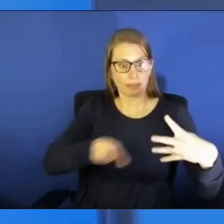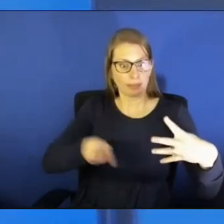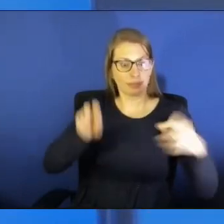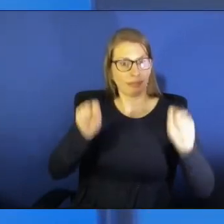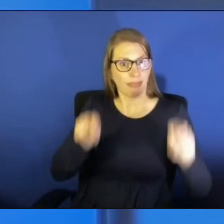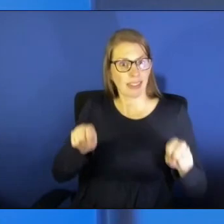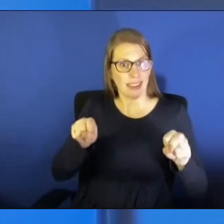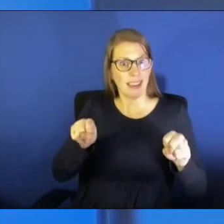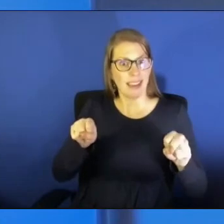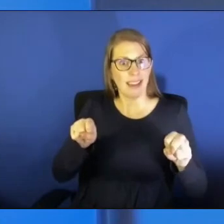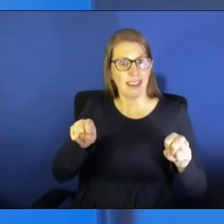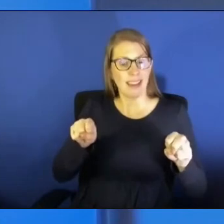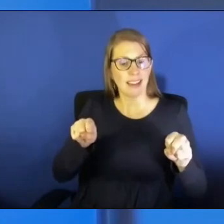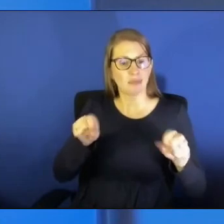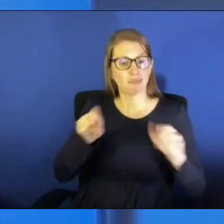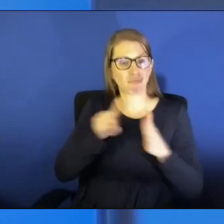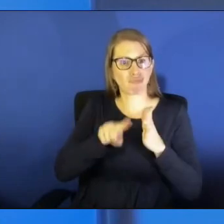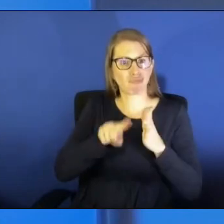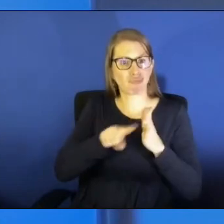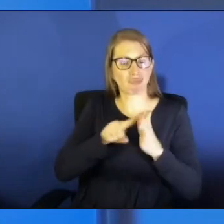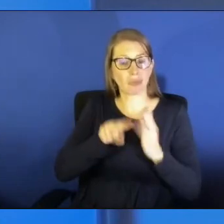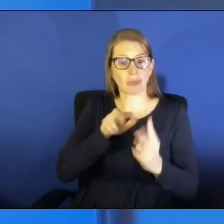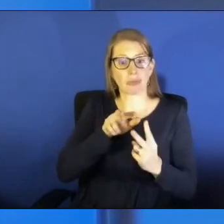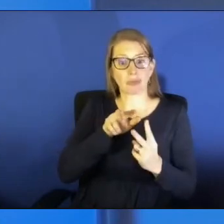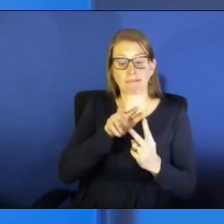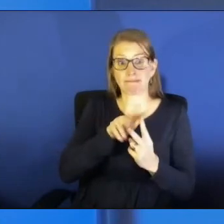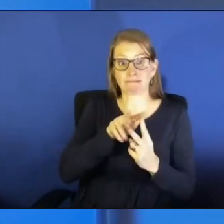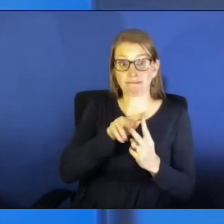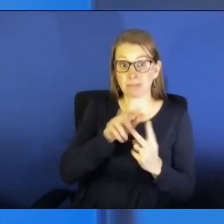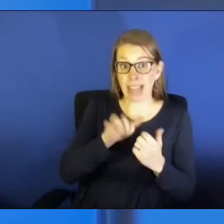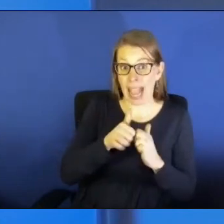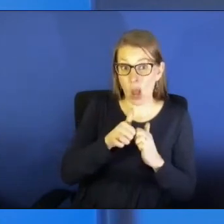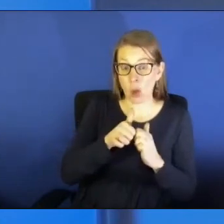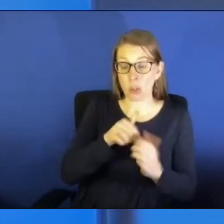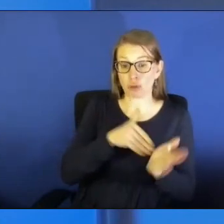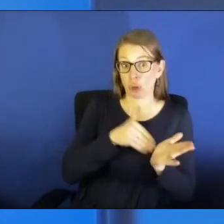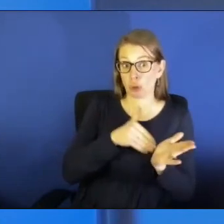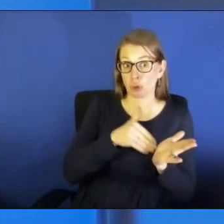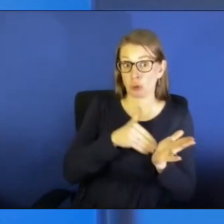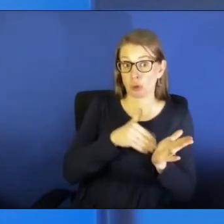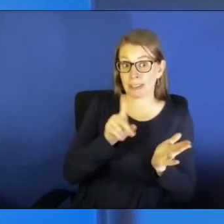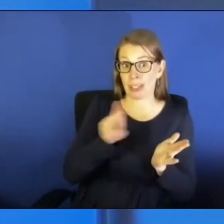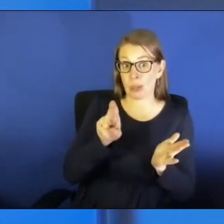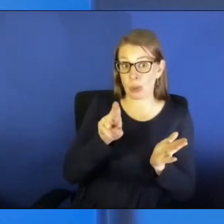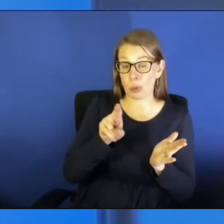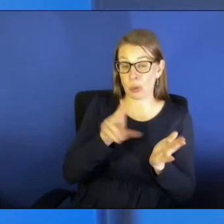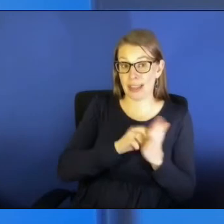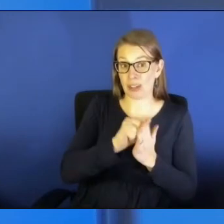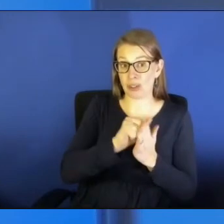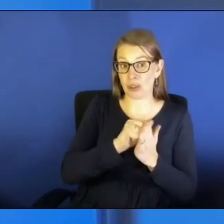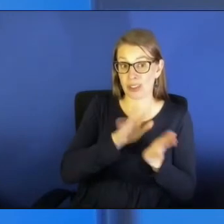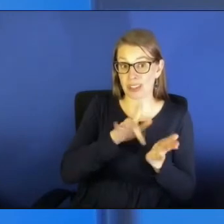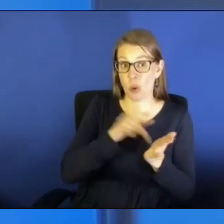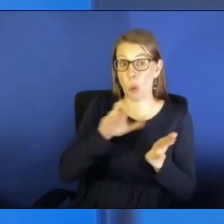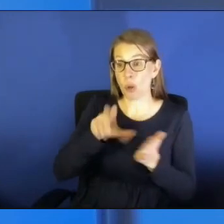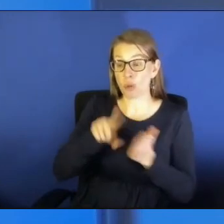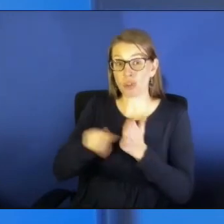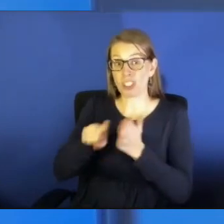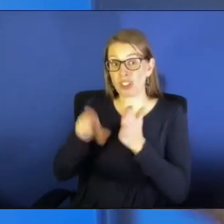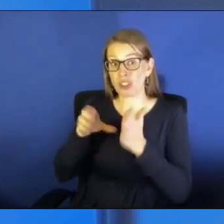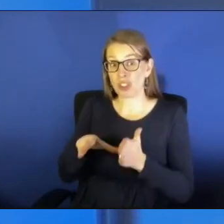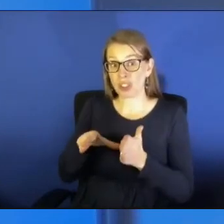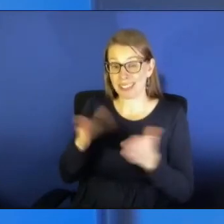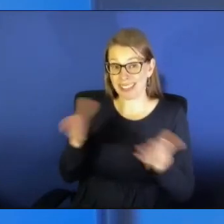and research either that gets done by physicians at the KU Cancer Center or by researchers at the KU Cancer Center